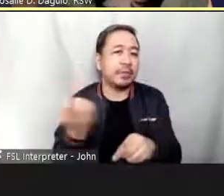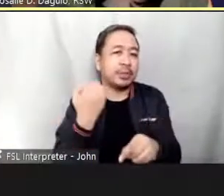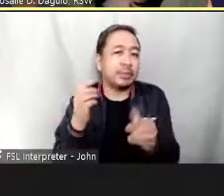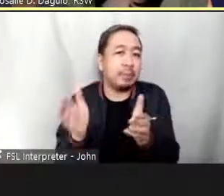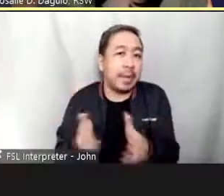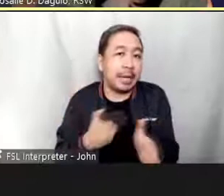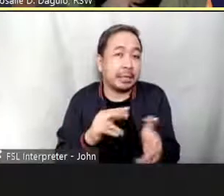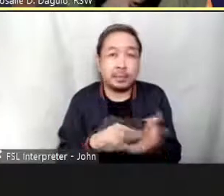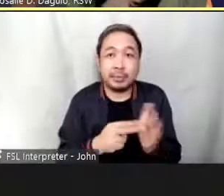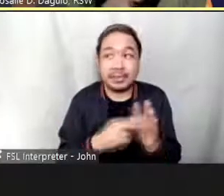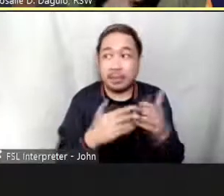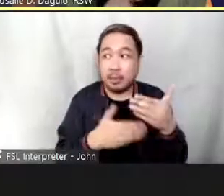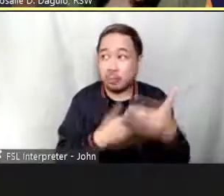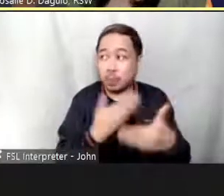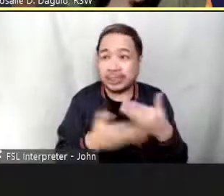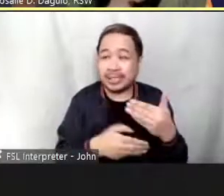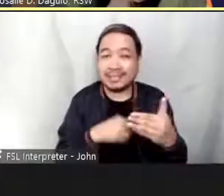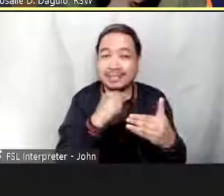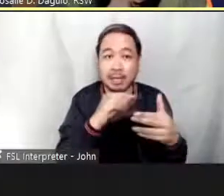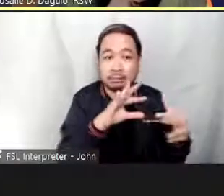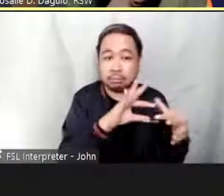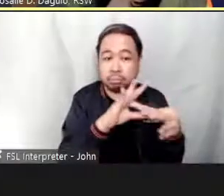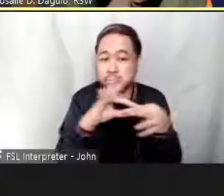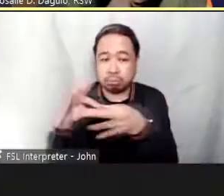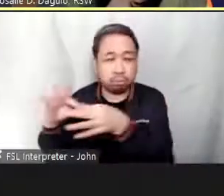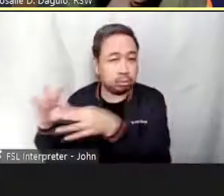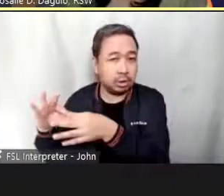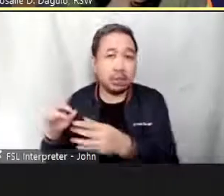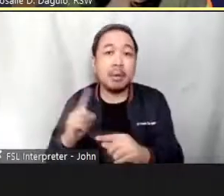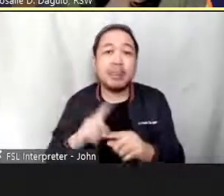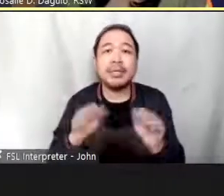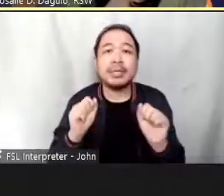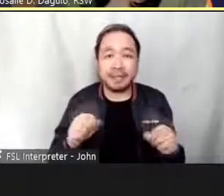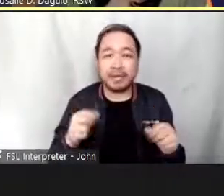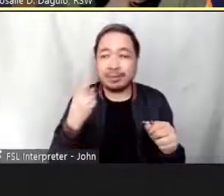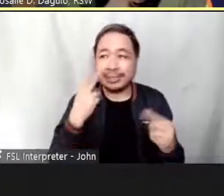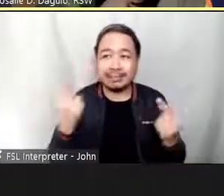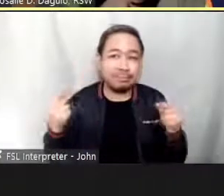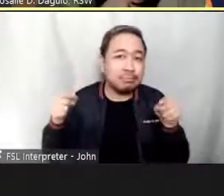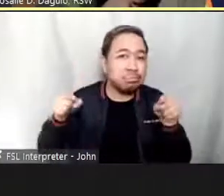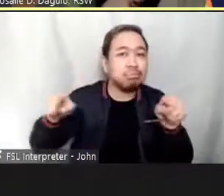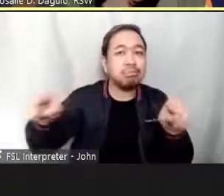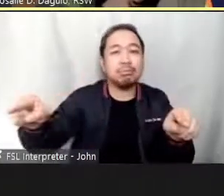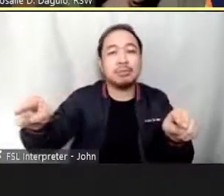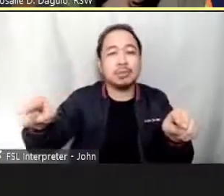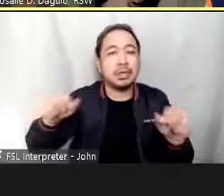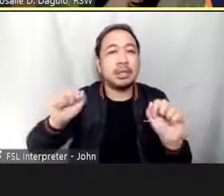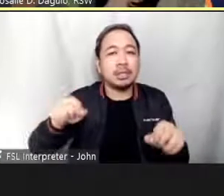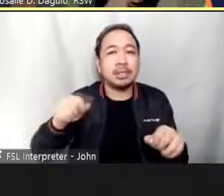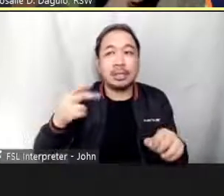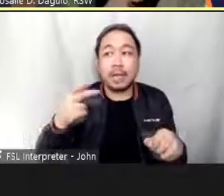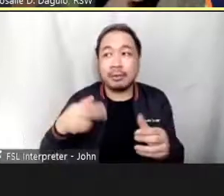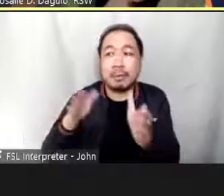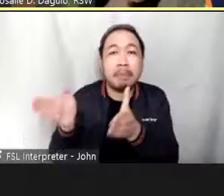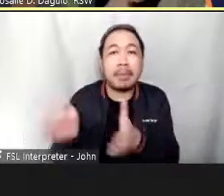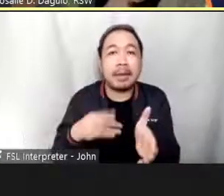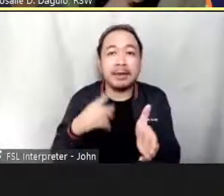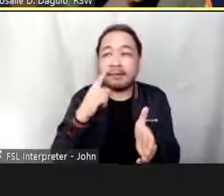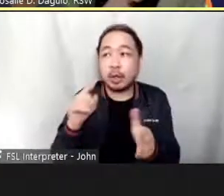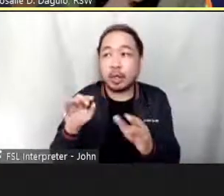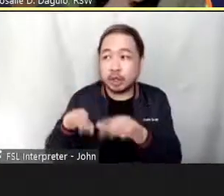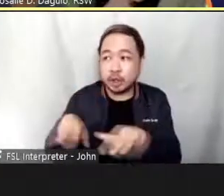not linear, but will be undertaken simultaneously with the reunification efforts, thus